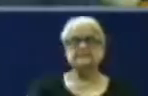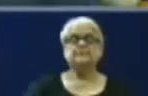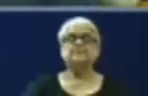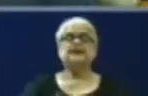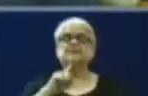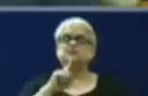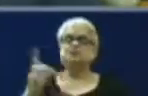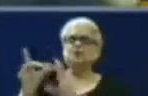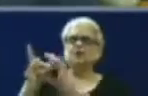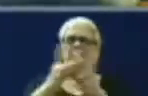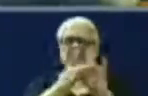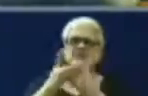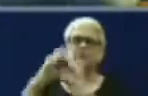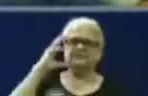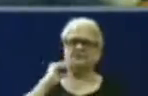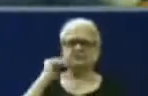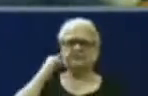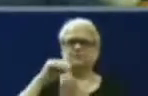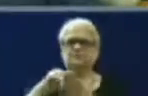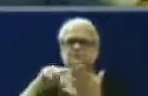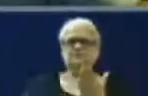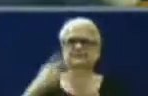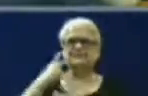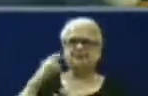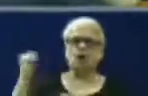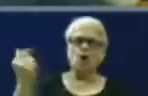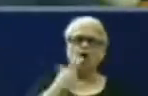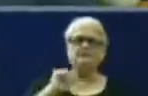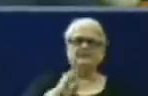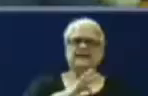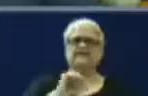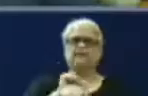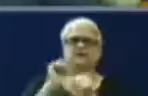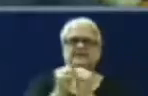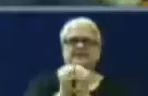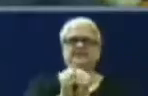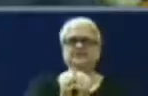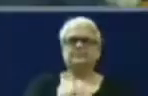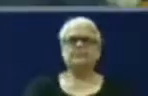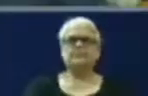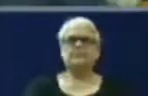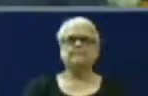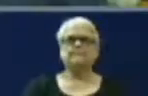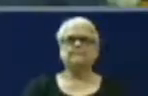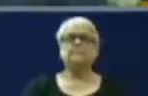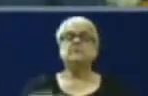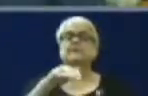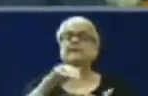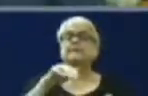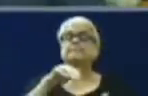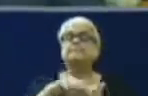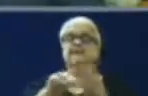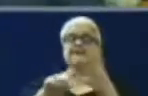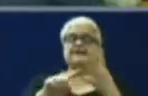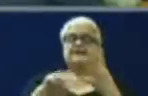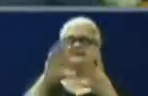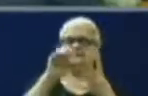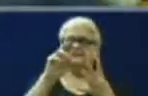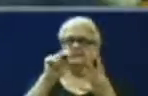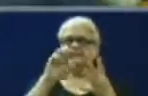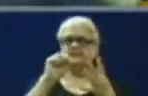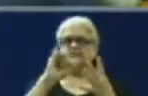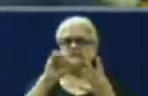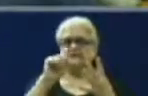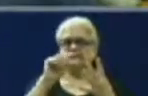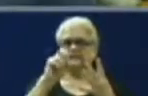collaborative experience for our students. And lastly is consistency. Middle schoolers are in the most interesting part of their lives, to